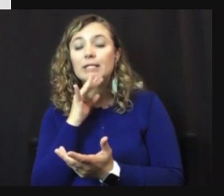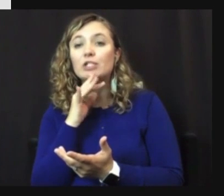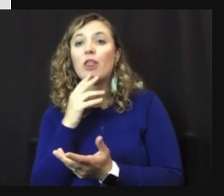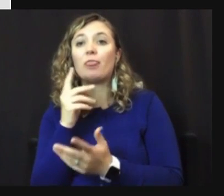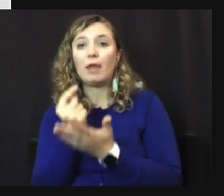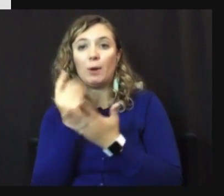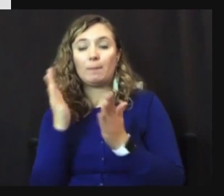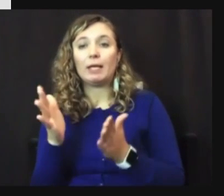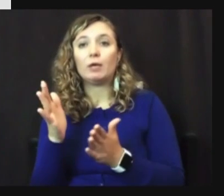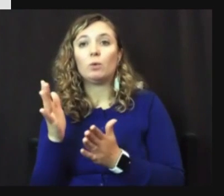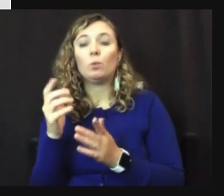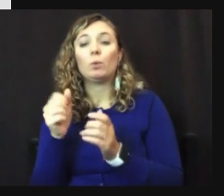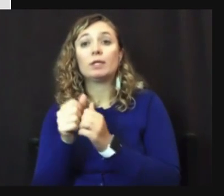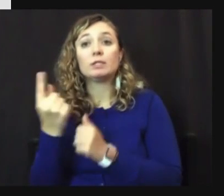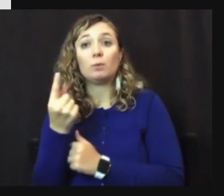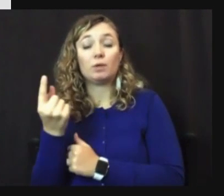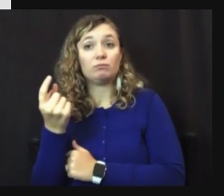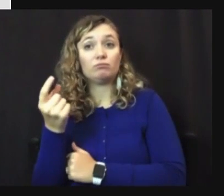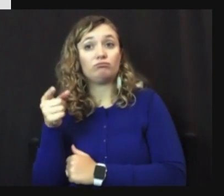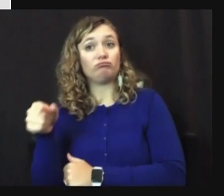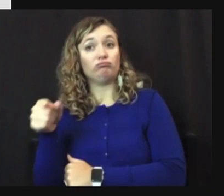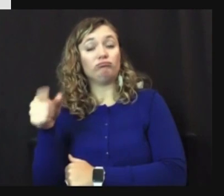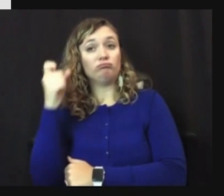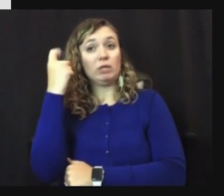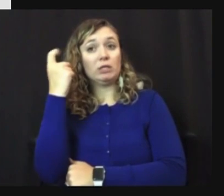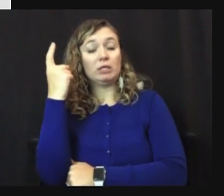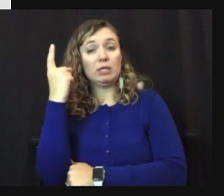the need to get